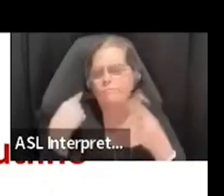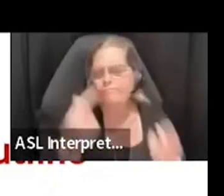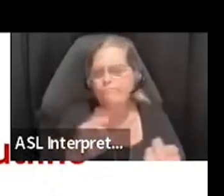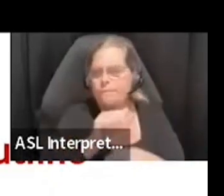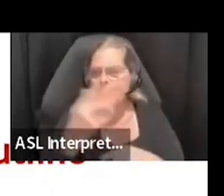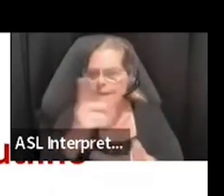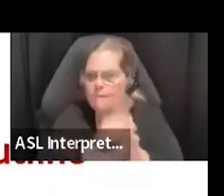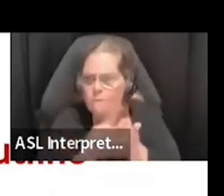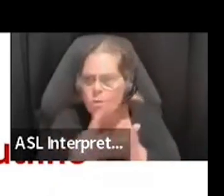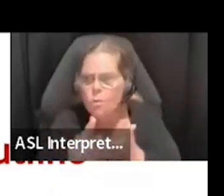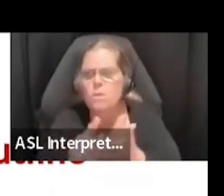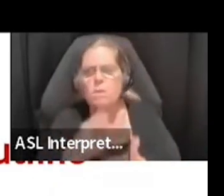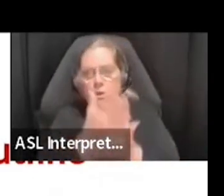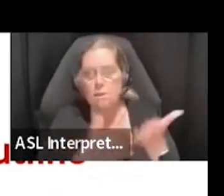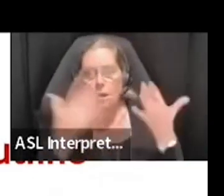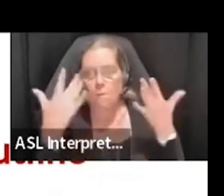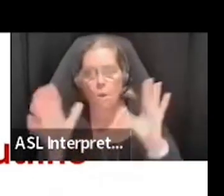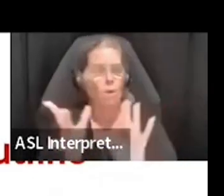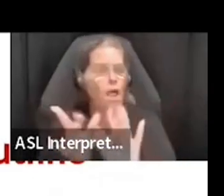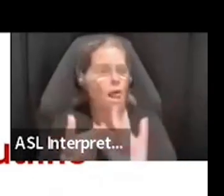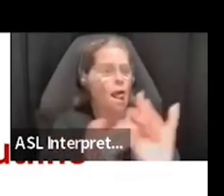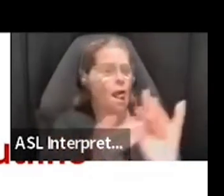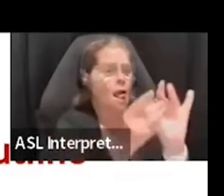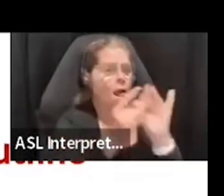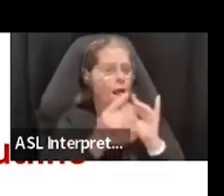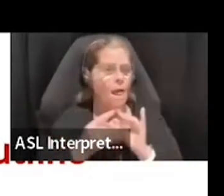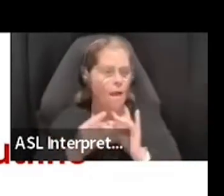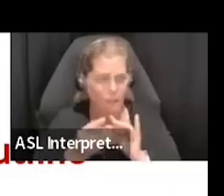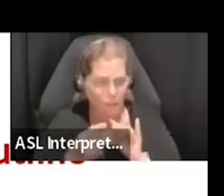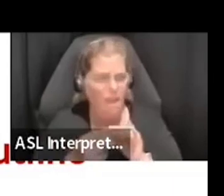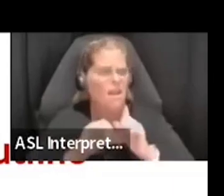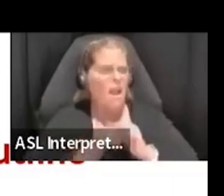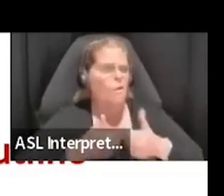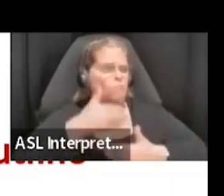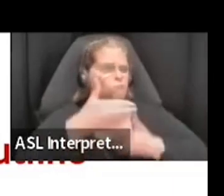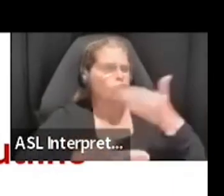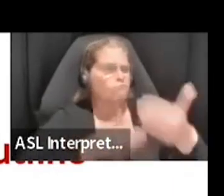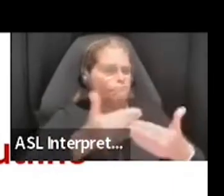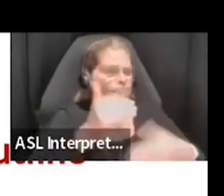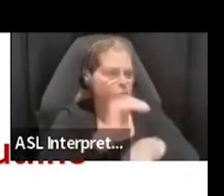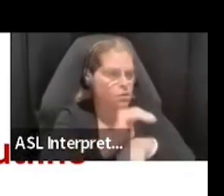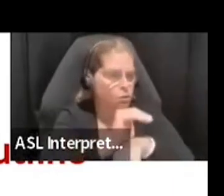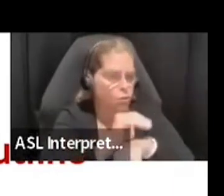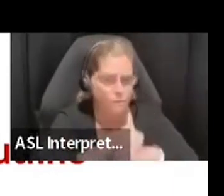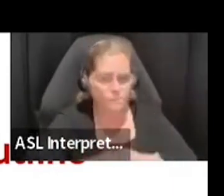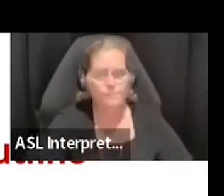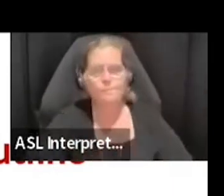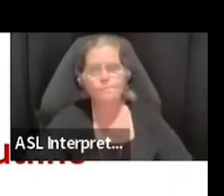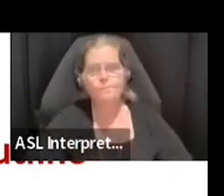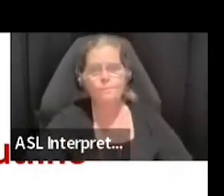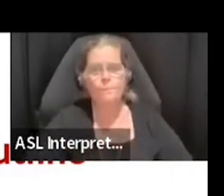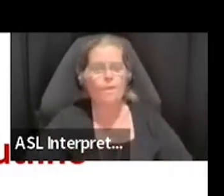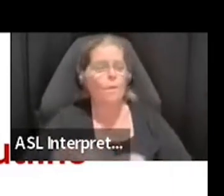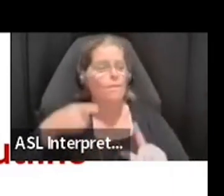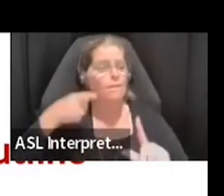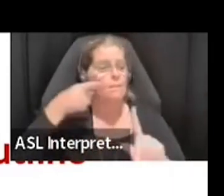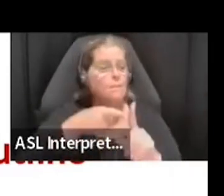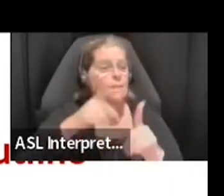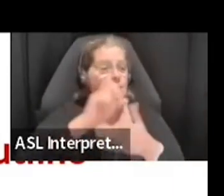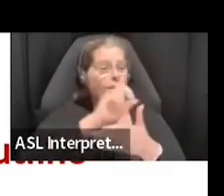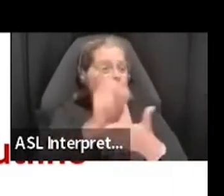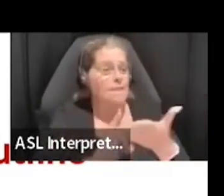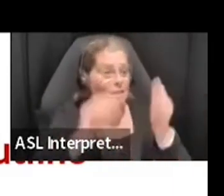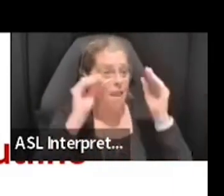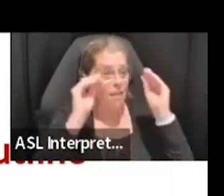of you responded to, and how our conversation will go this evening. We have a panel of special design instructional